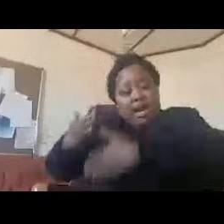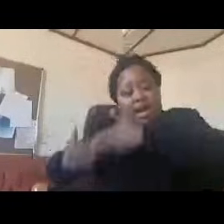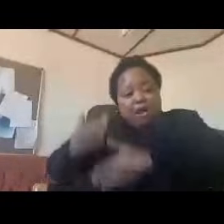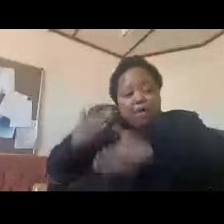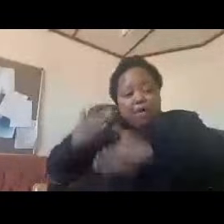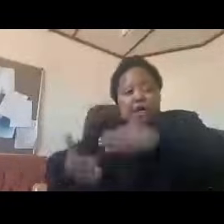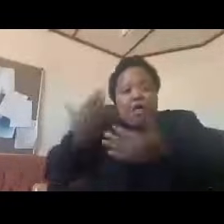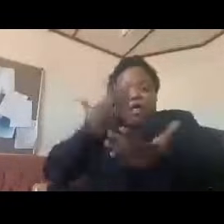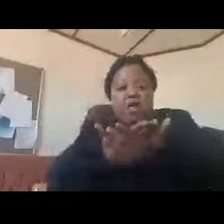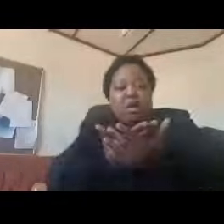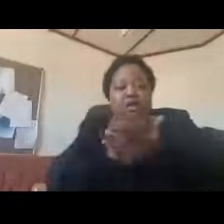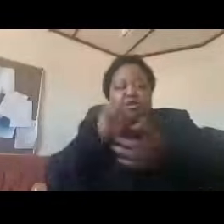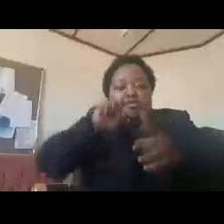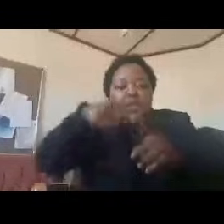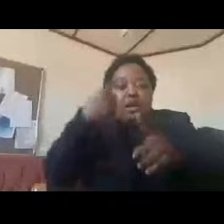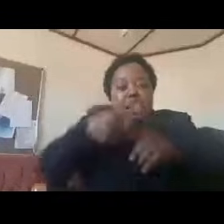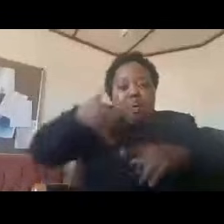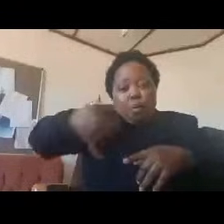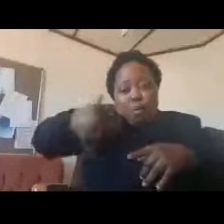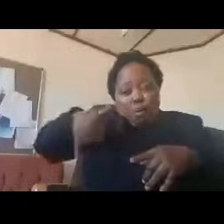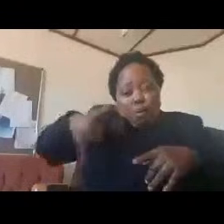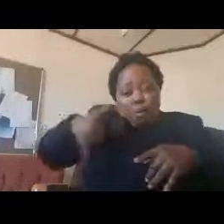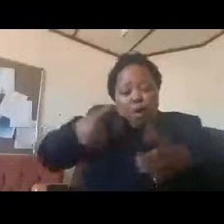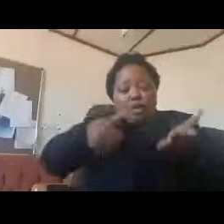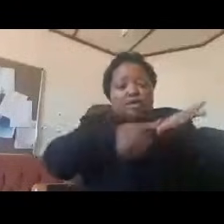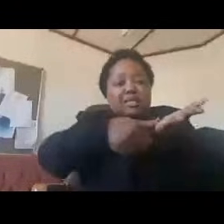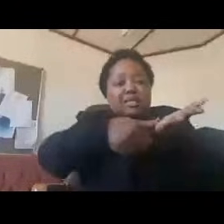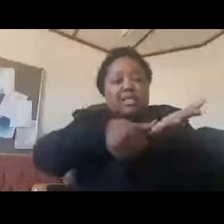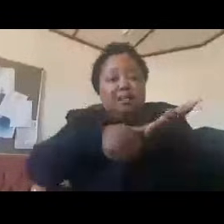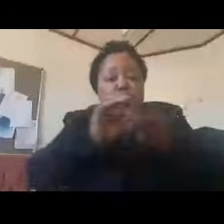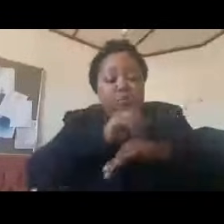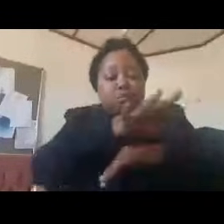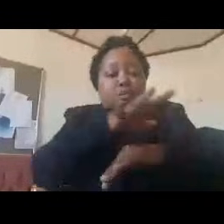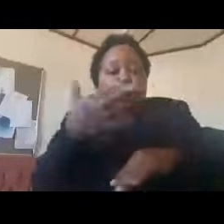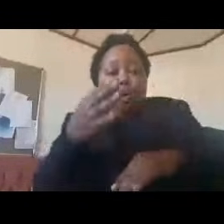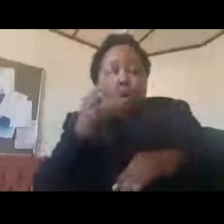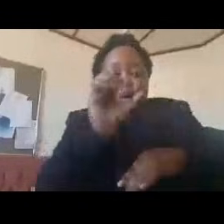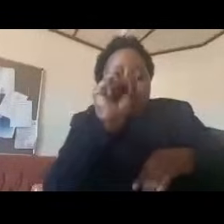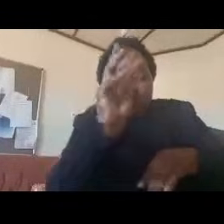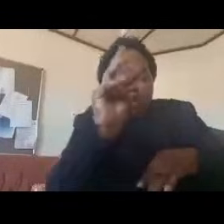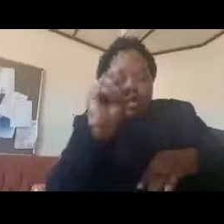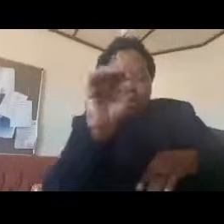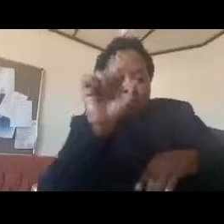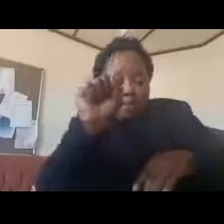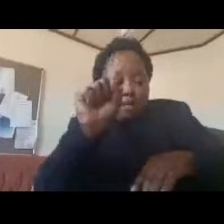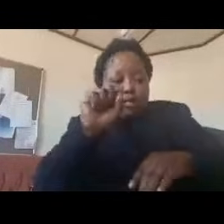WhatsApp number or encrypted SMS line to send anonymous alerts.